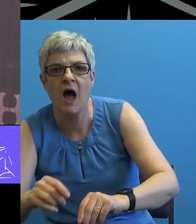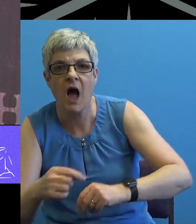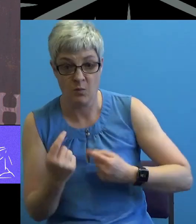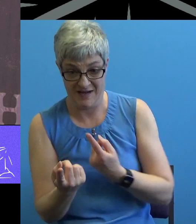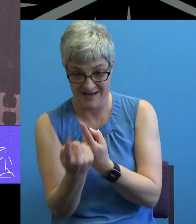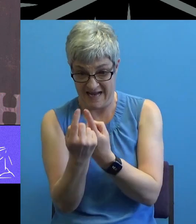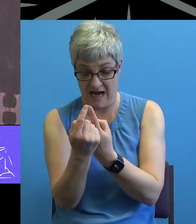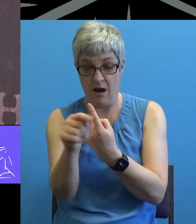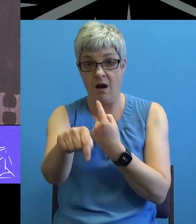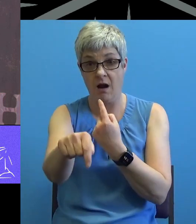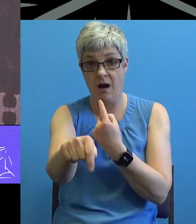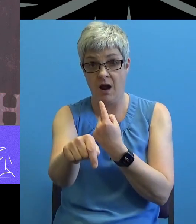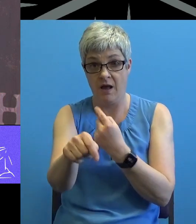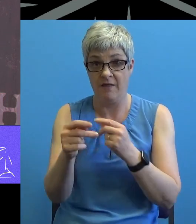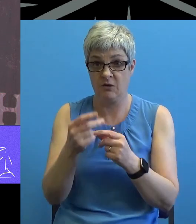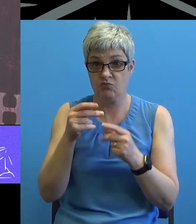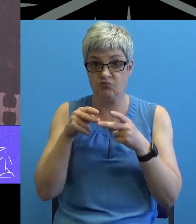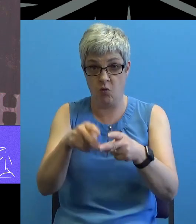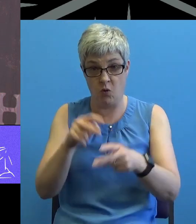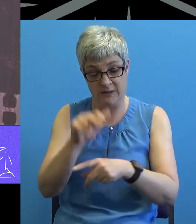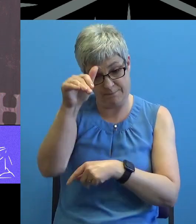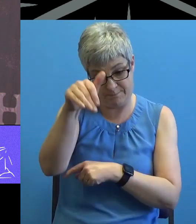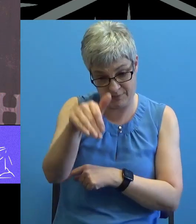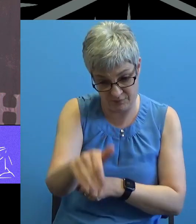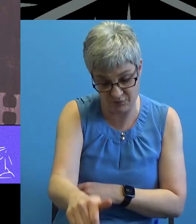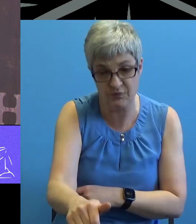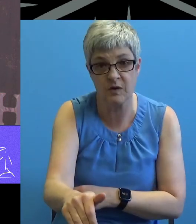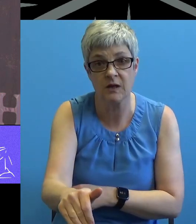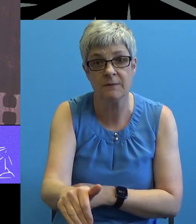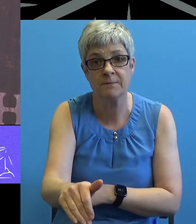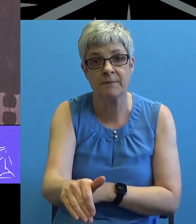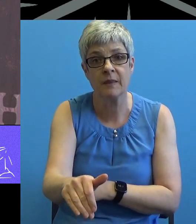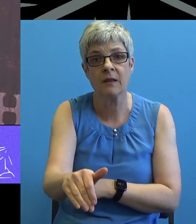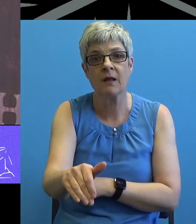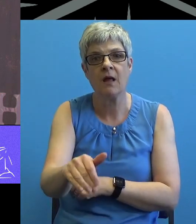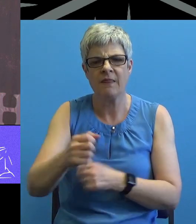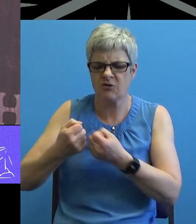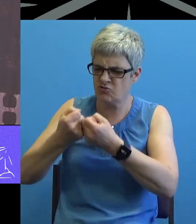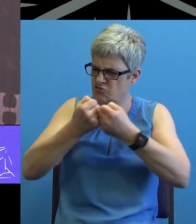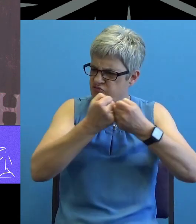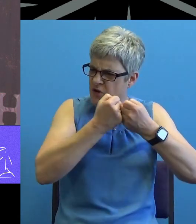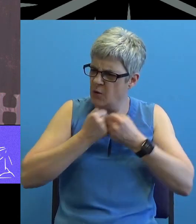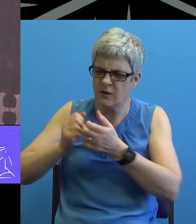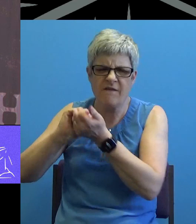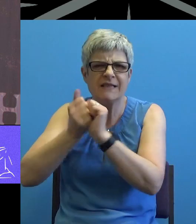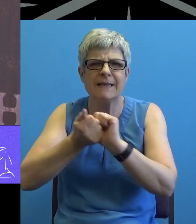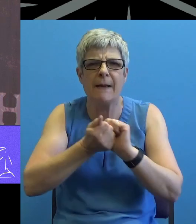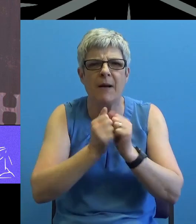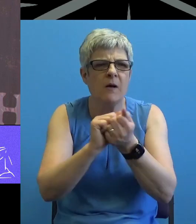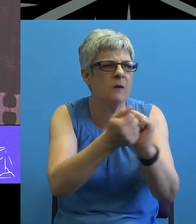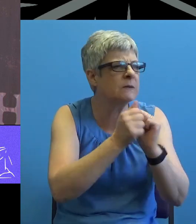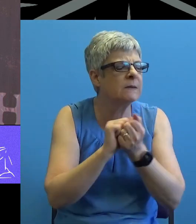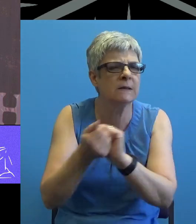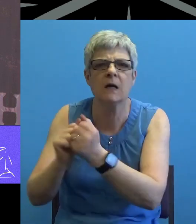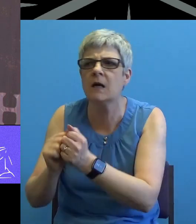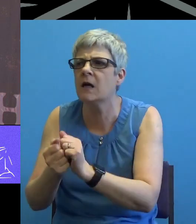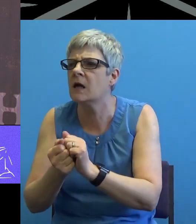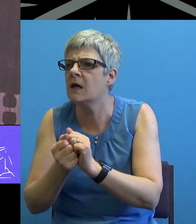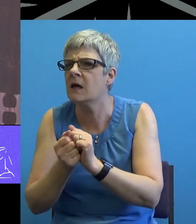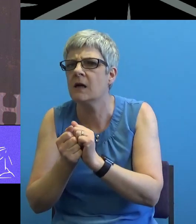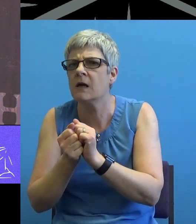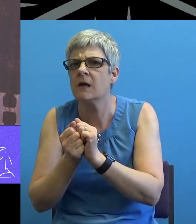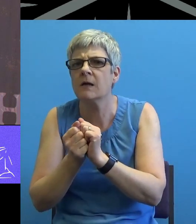near that place that the road goes down from the Mount of Olives, the whole crowd of disciples